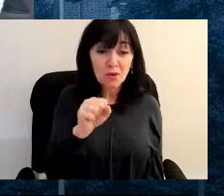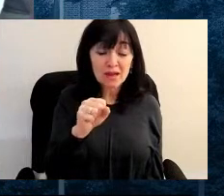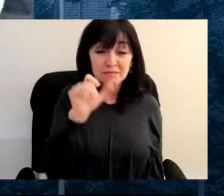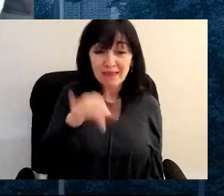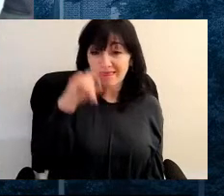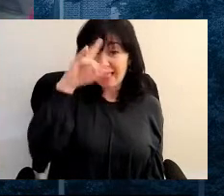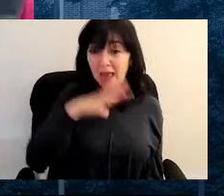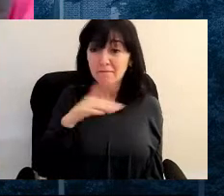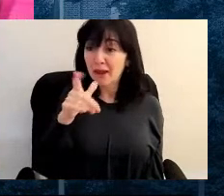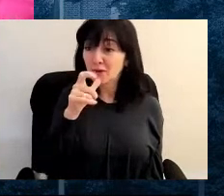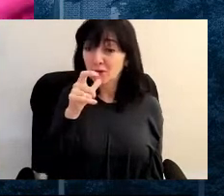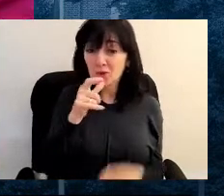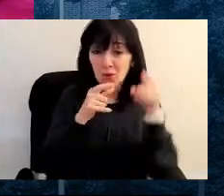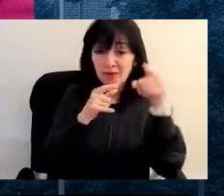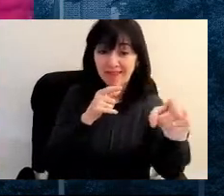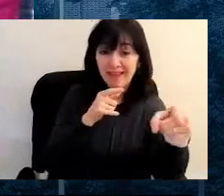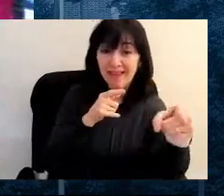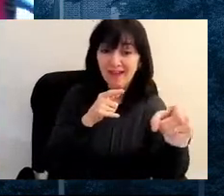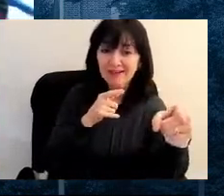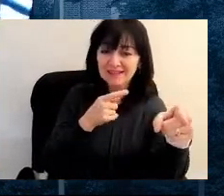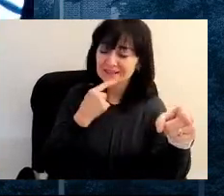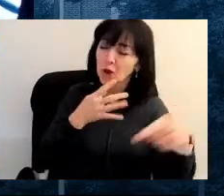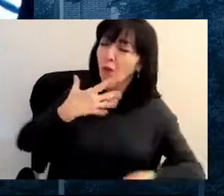version. The older version